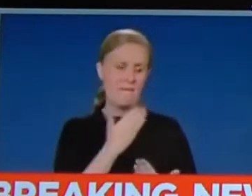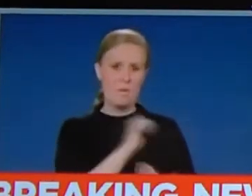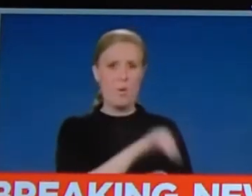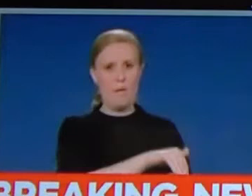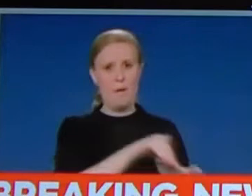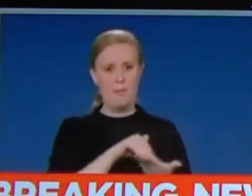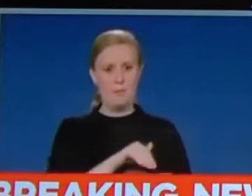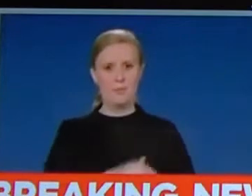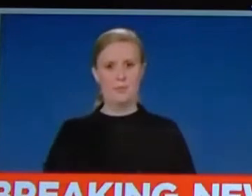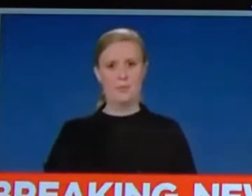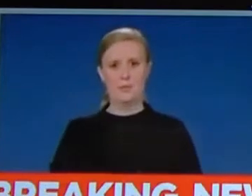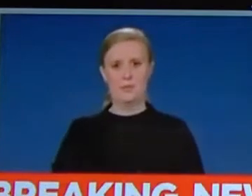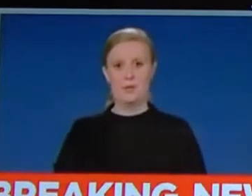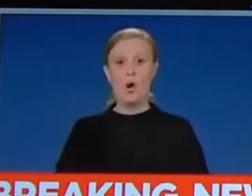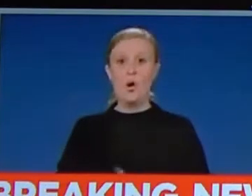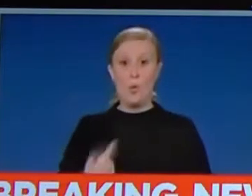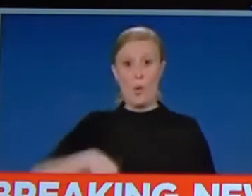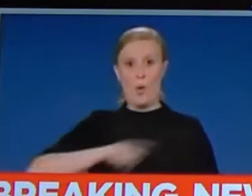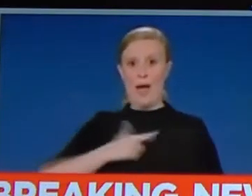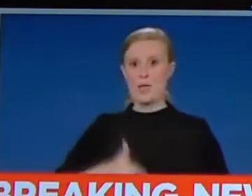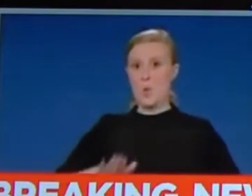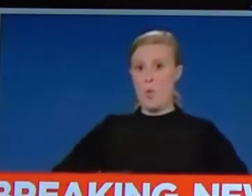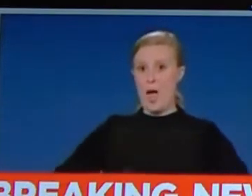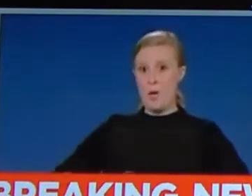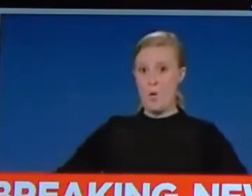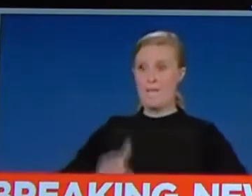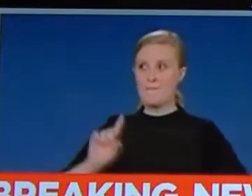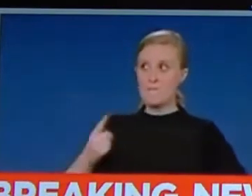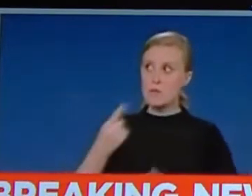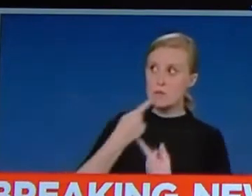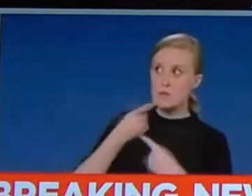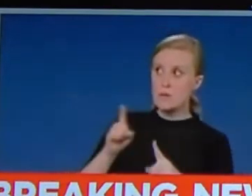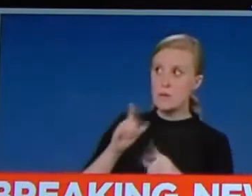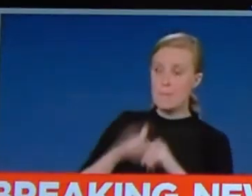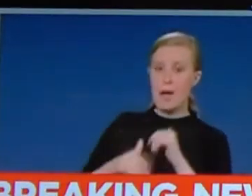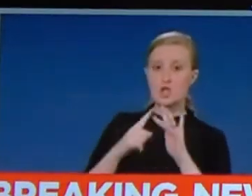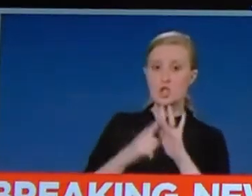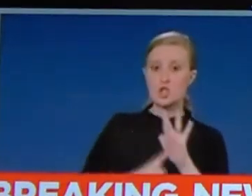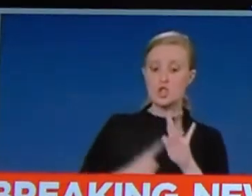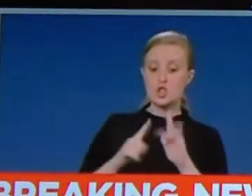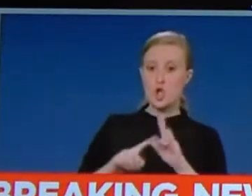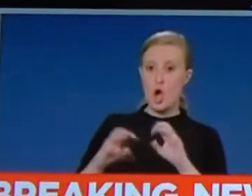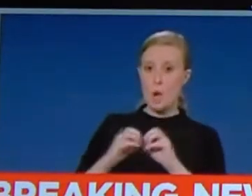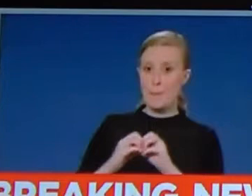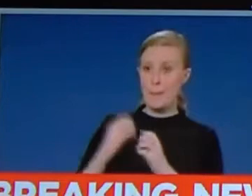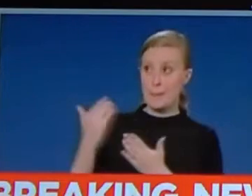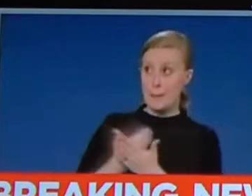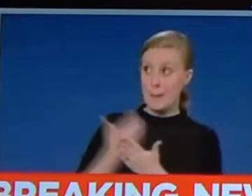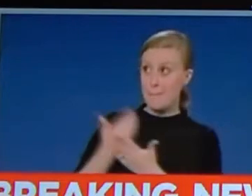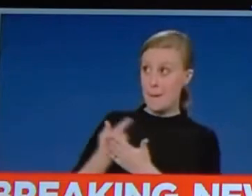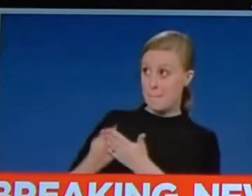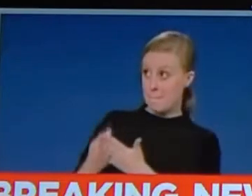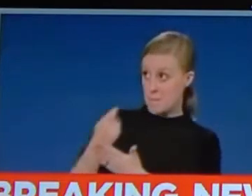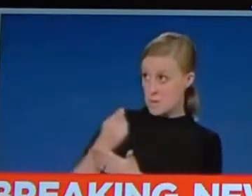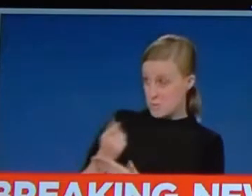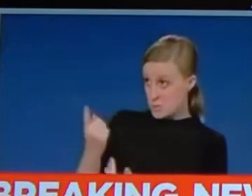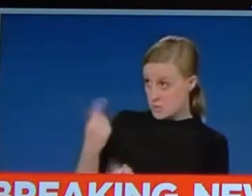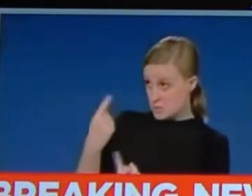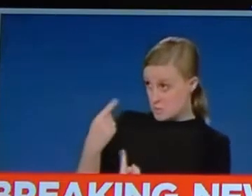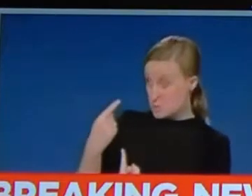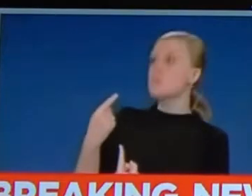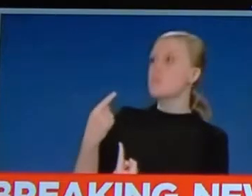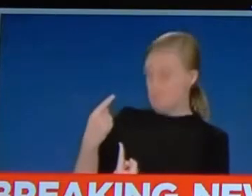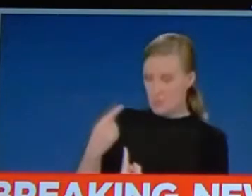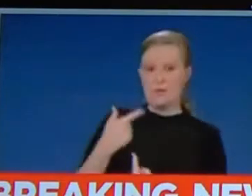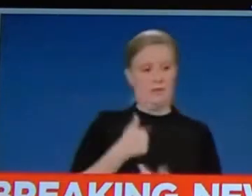of the JobKeeper payments, so we could ensure that we got the balance absolutely right to keep the sector